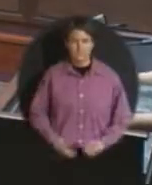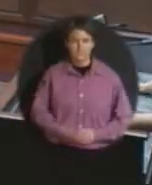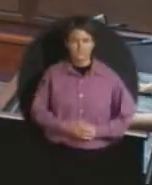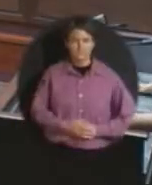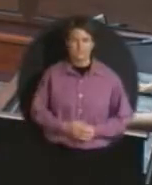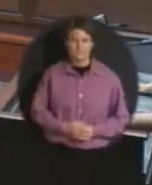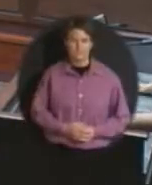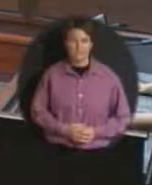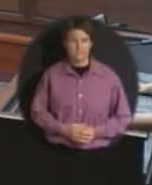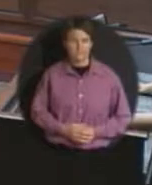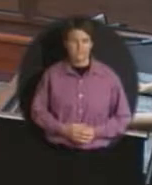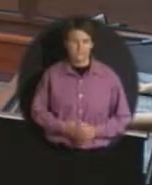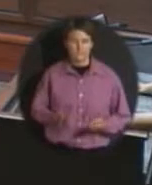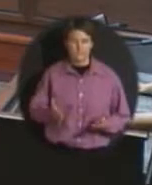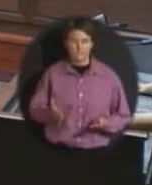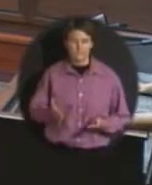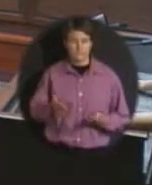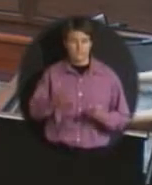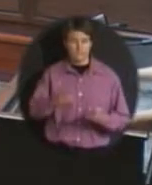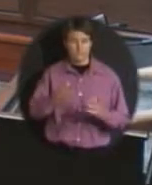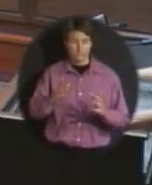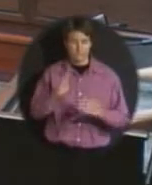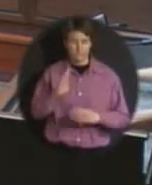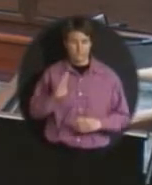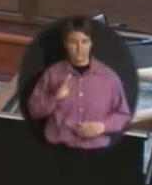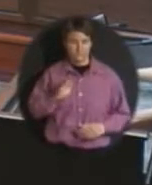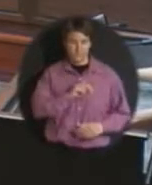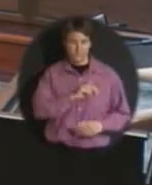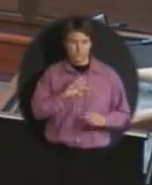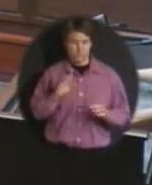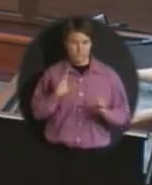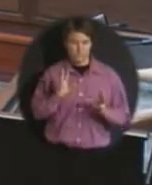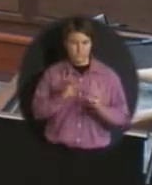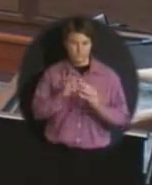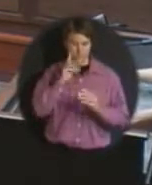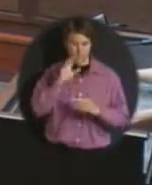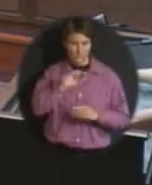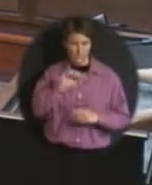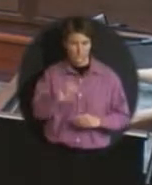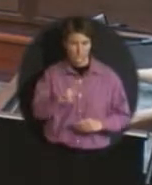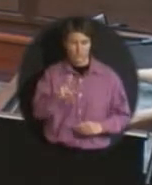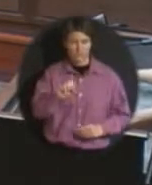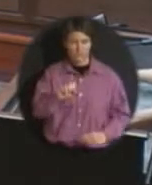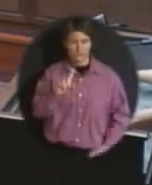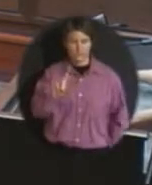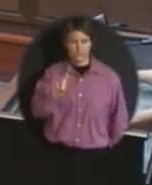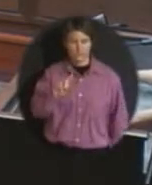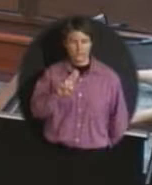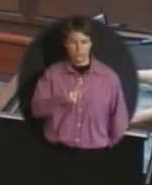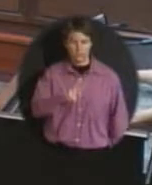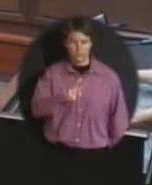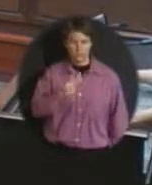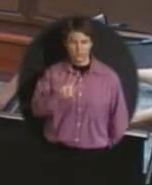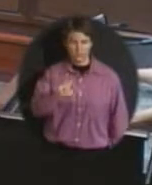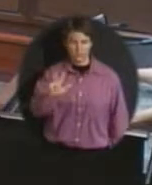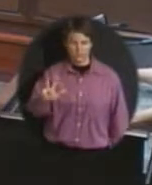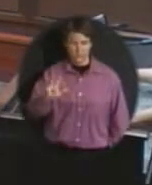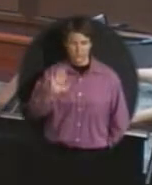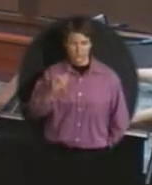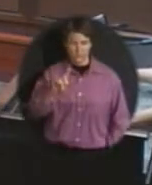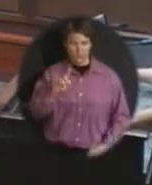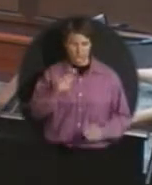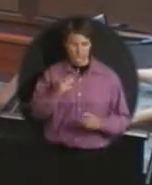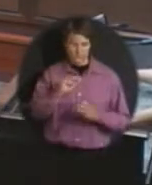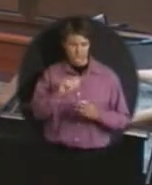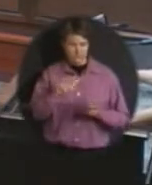I'd like to call the May board meeting of the Olathe USD 233 School District Board meeting. Ms. Hibbs, would you